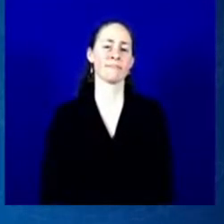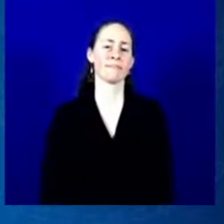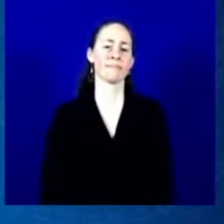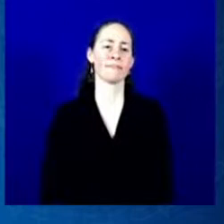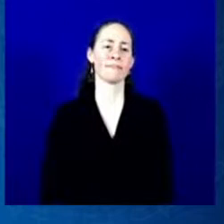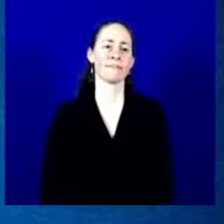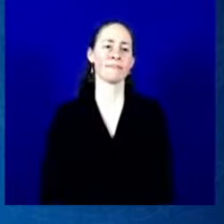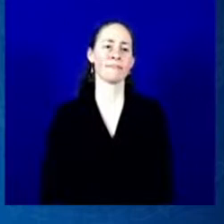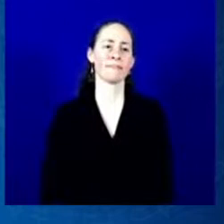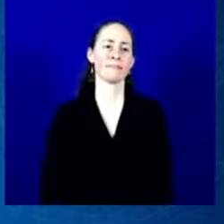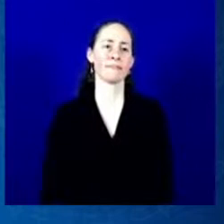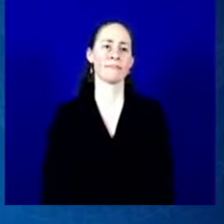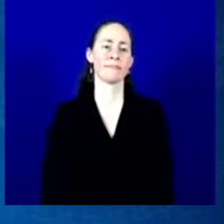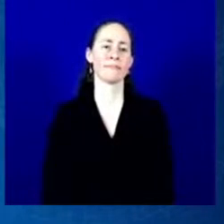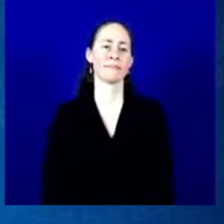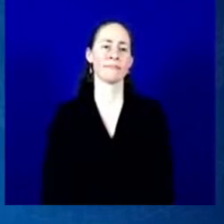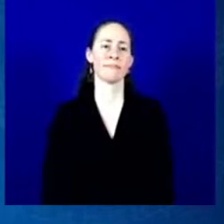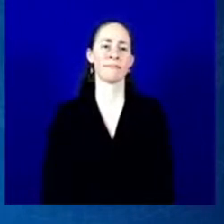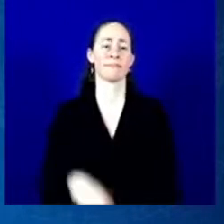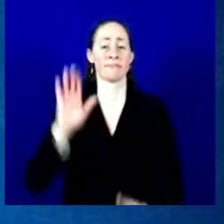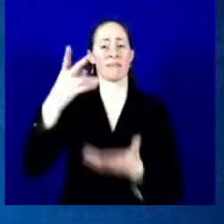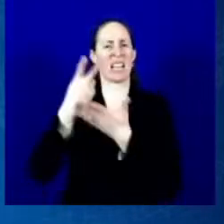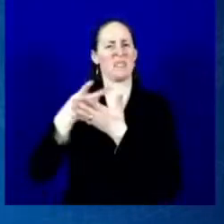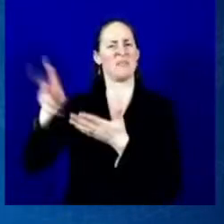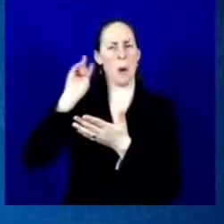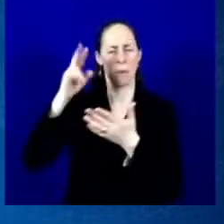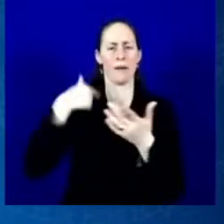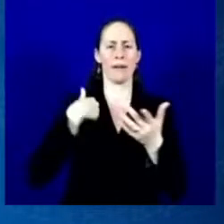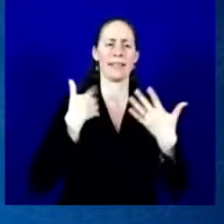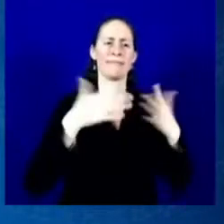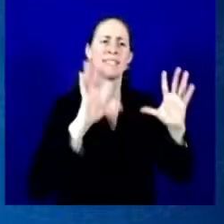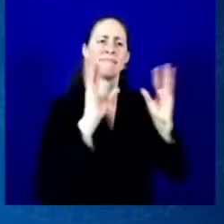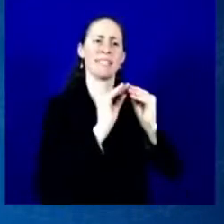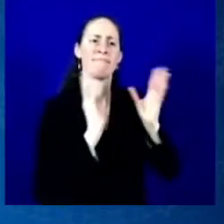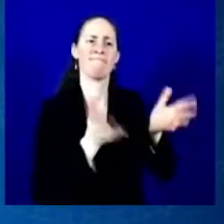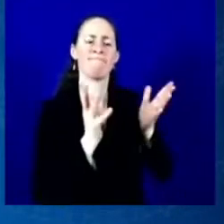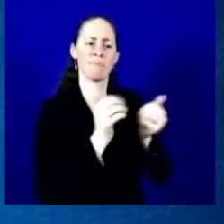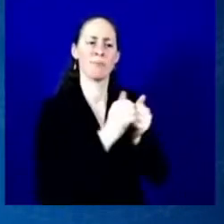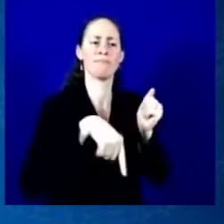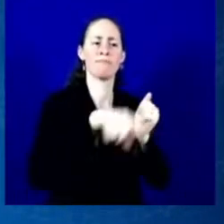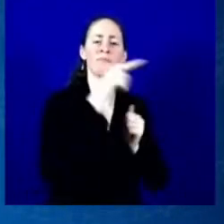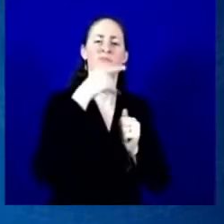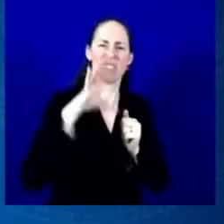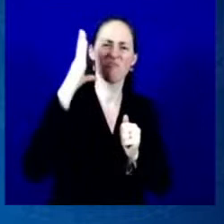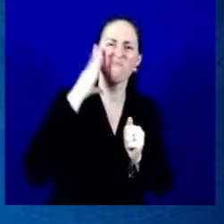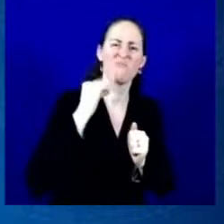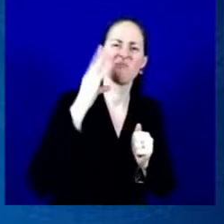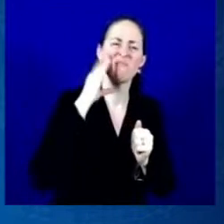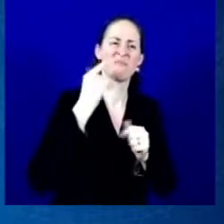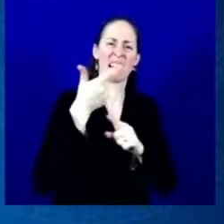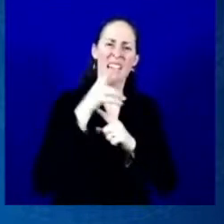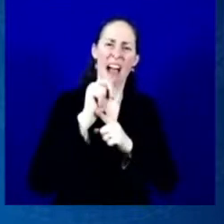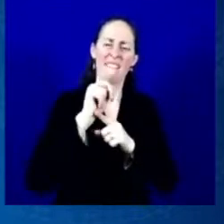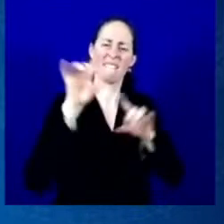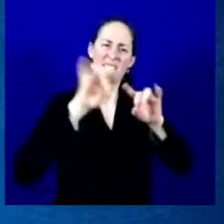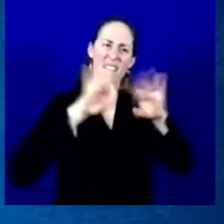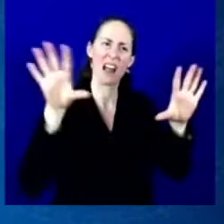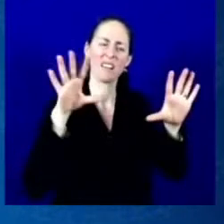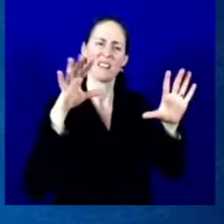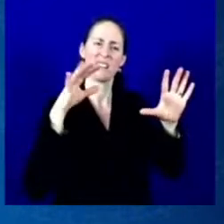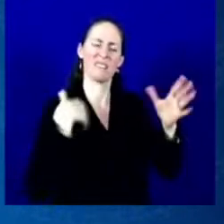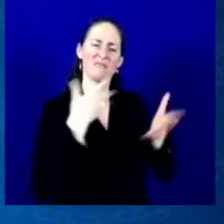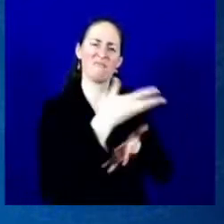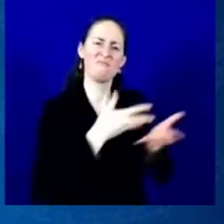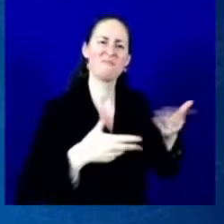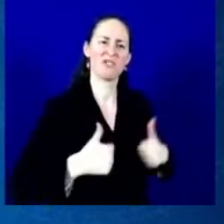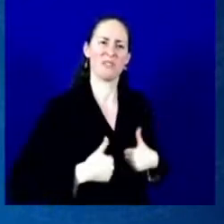survivors and families who lost loved ones to gun violence, I laid out several of the Department of Justice actions that are being taken